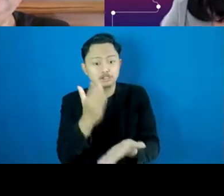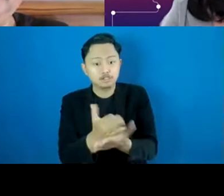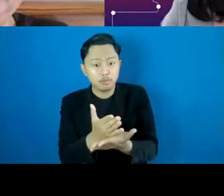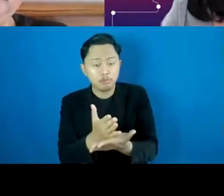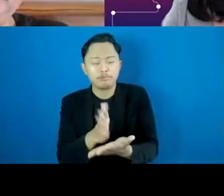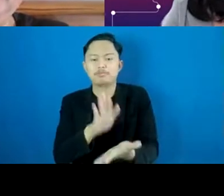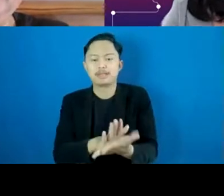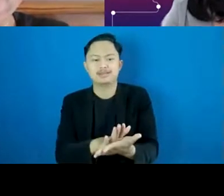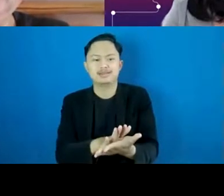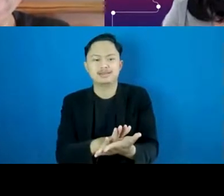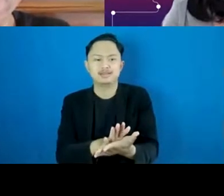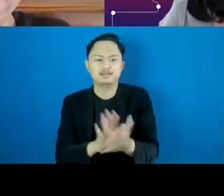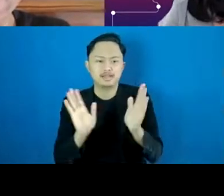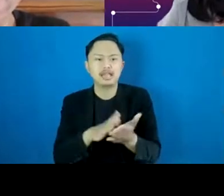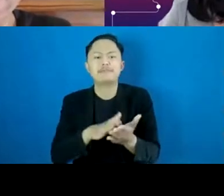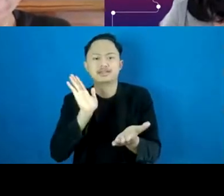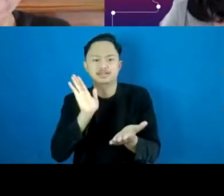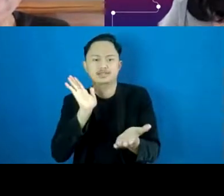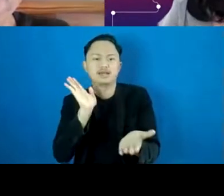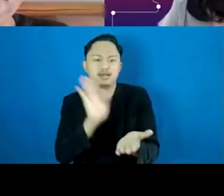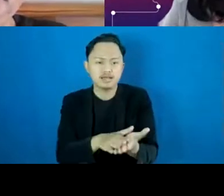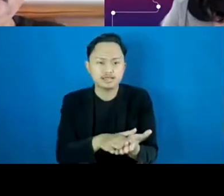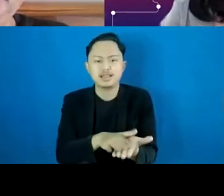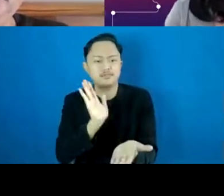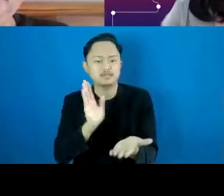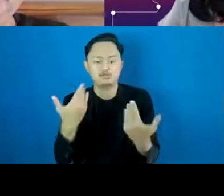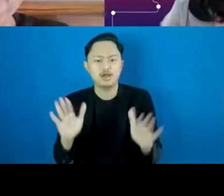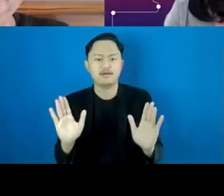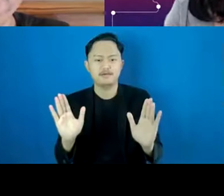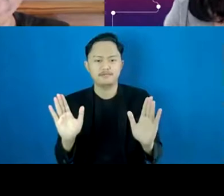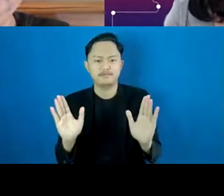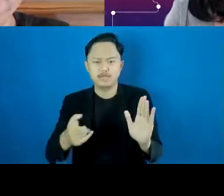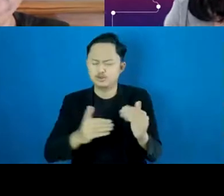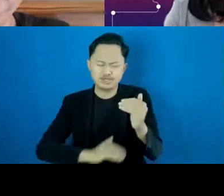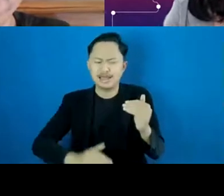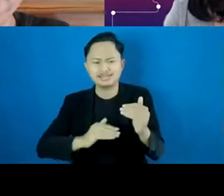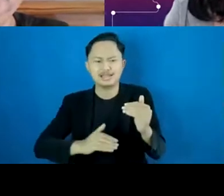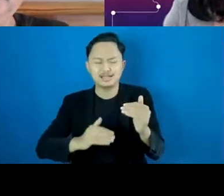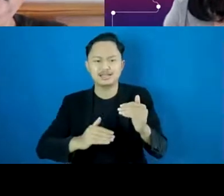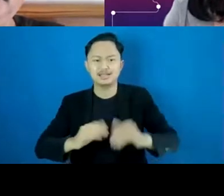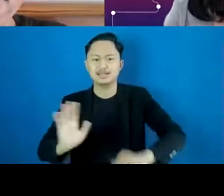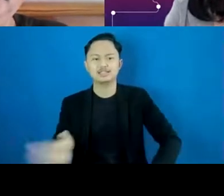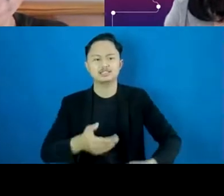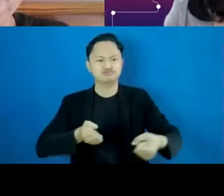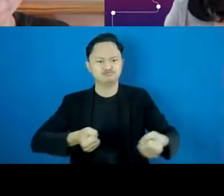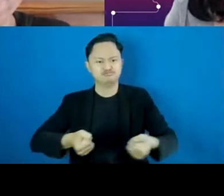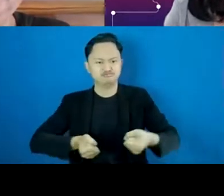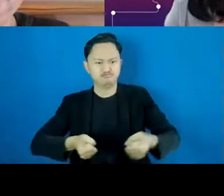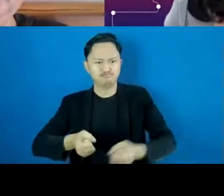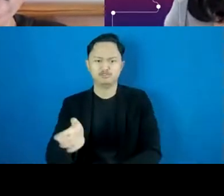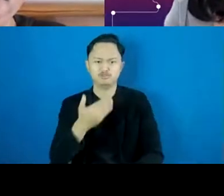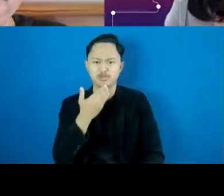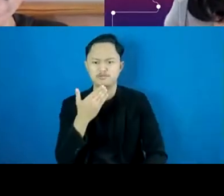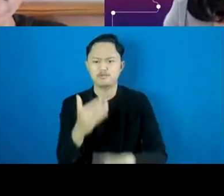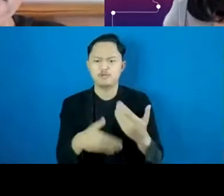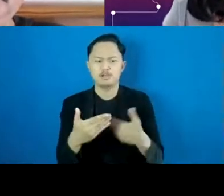I have driven the bus. Some of our female, we have female drivers also who are operating our buses, driving our buses.